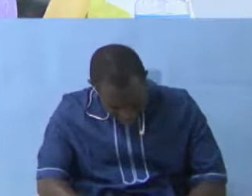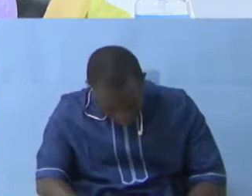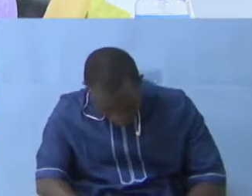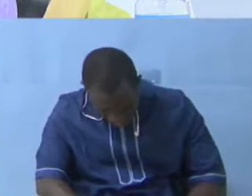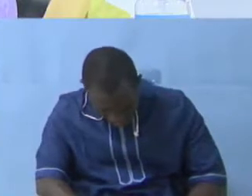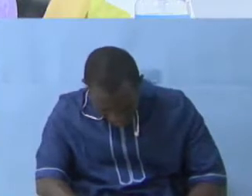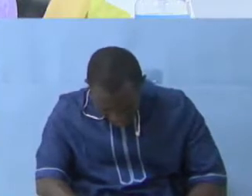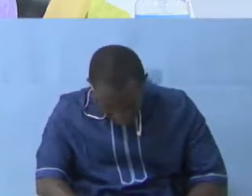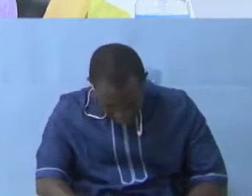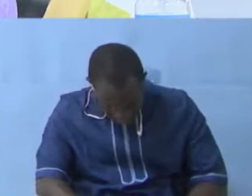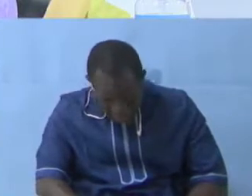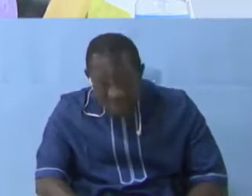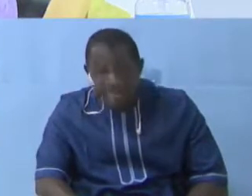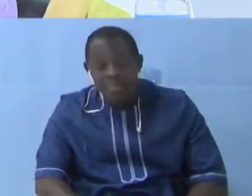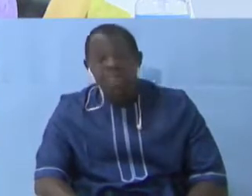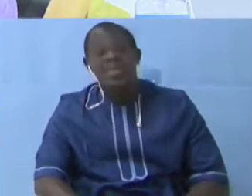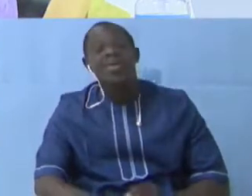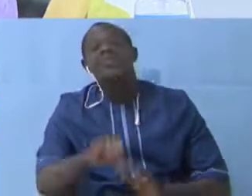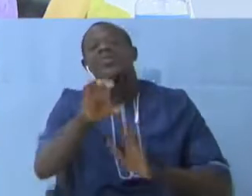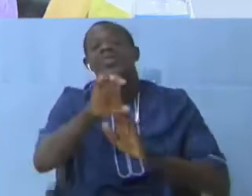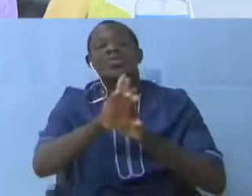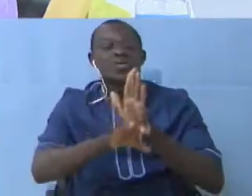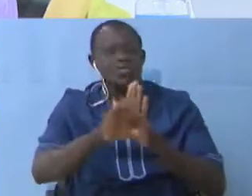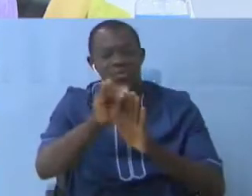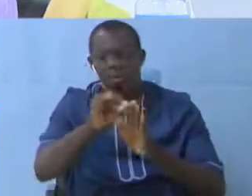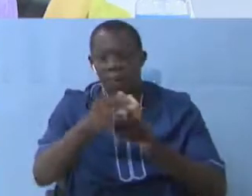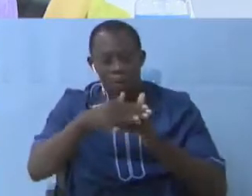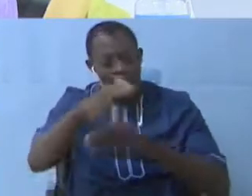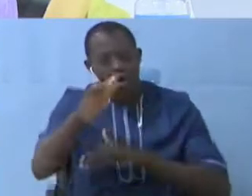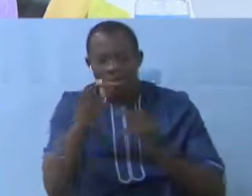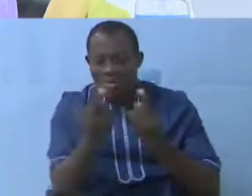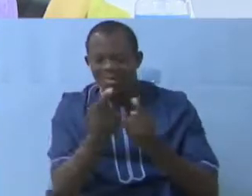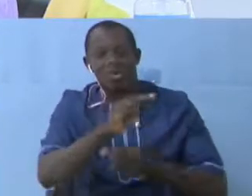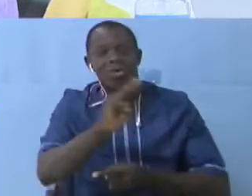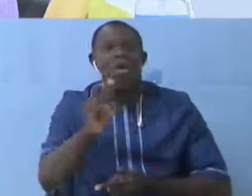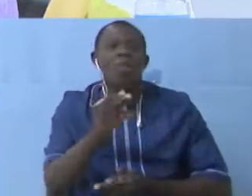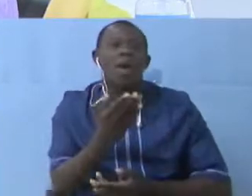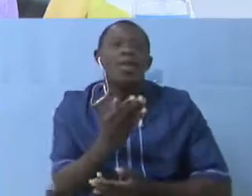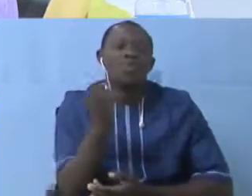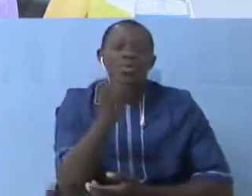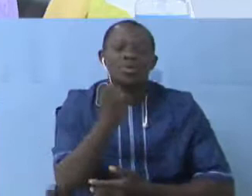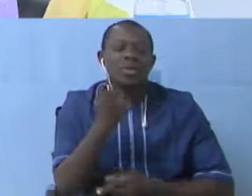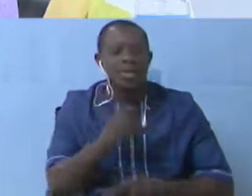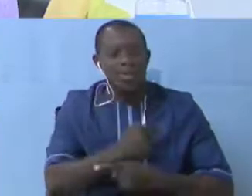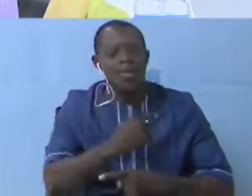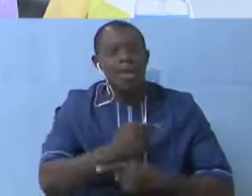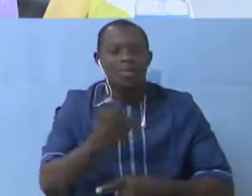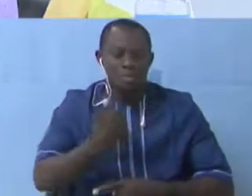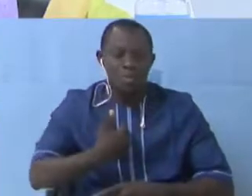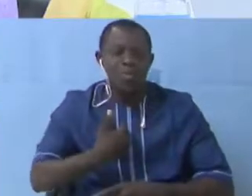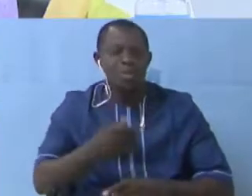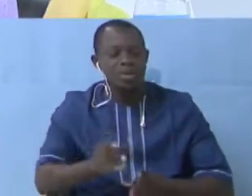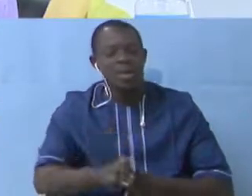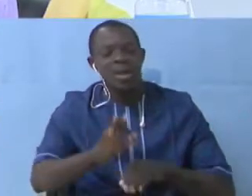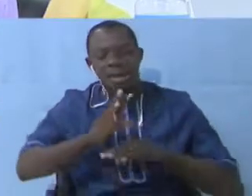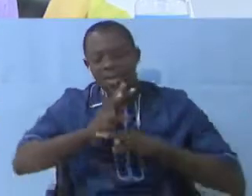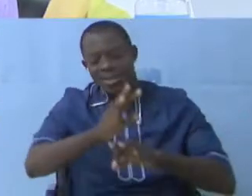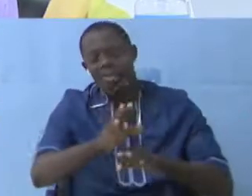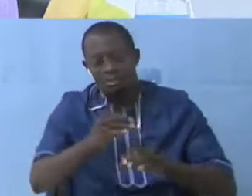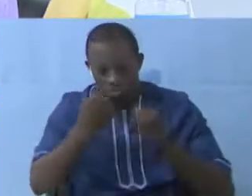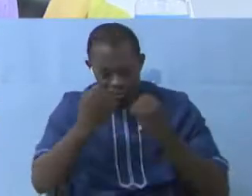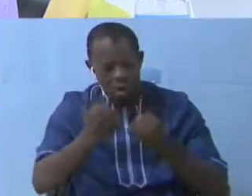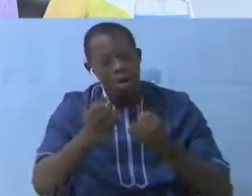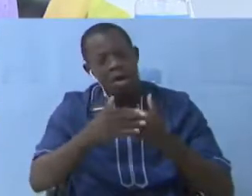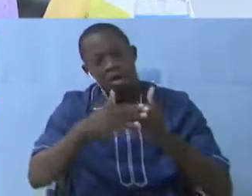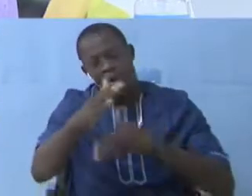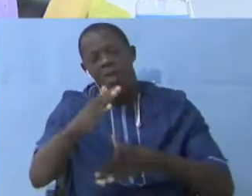do much for him because I think the will of the people was stronger. Liñ gis rek moo nekkoon nit ñi daal gënoon naa gën a dëgër